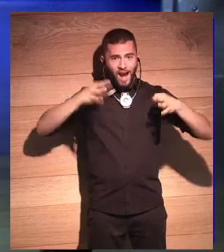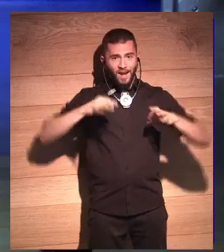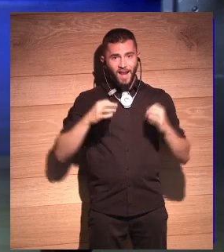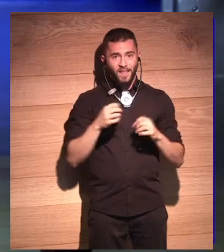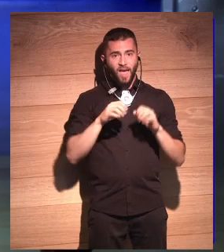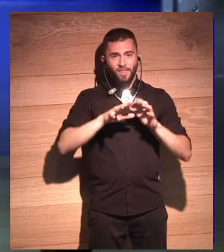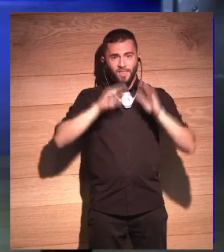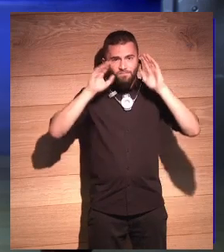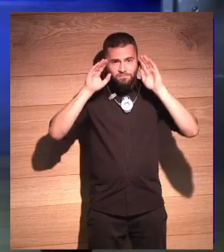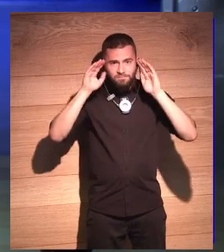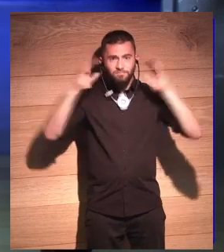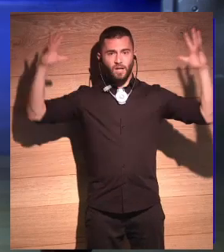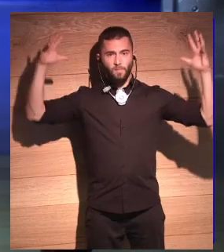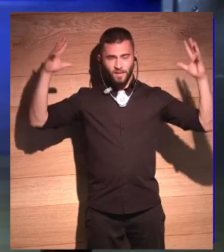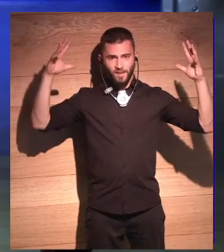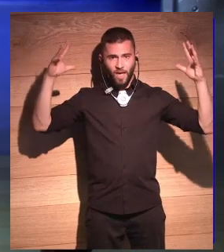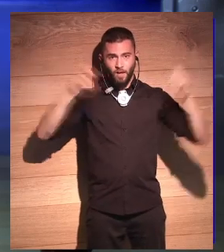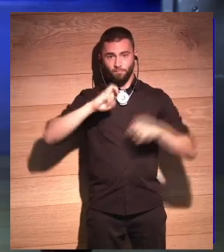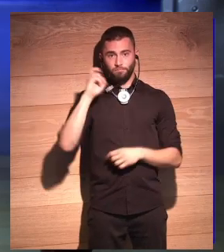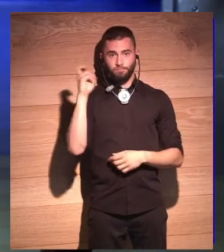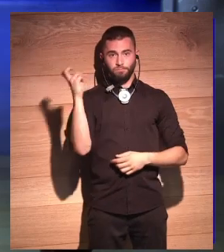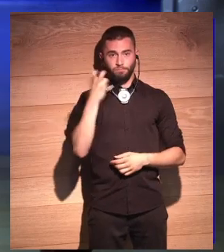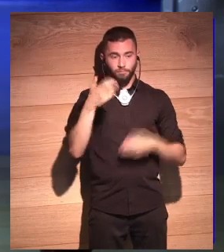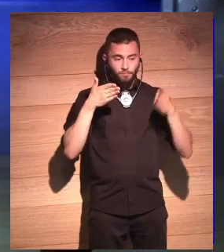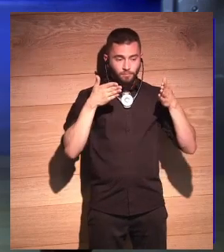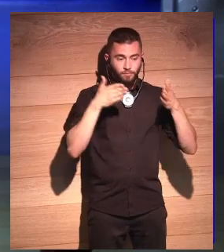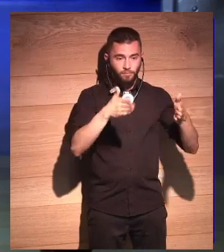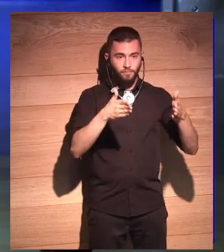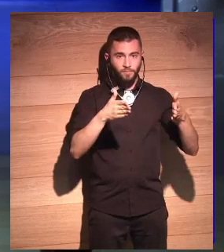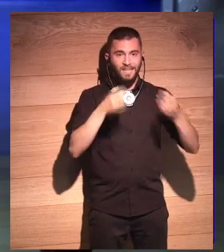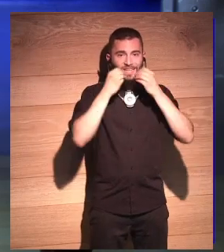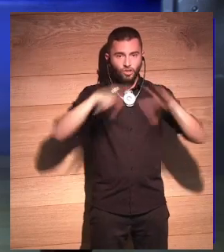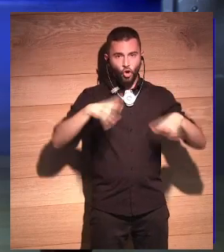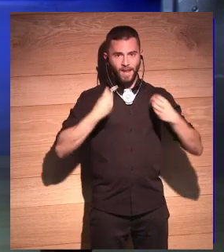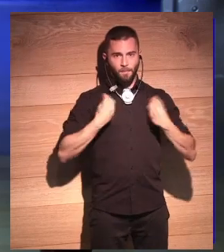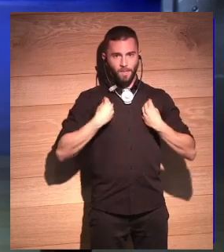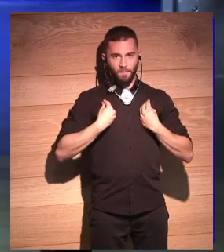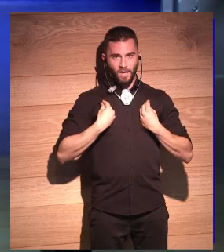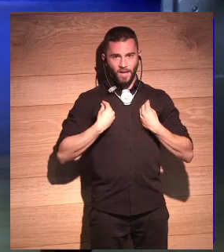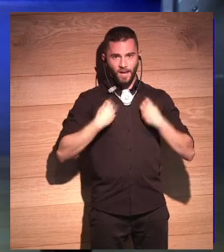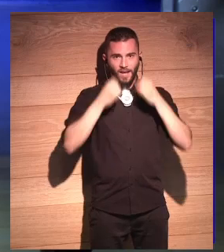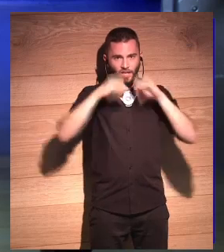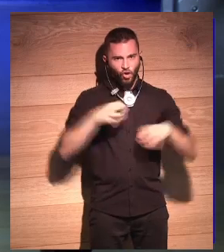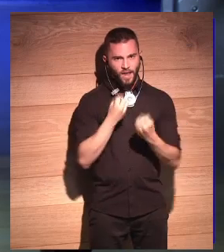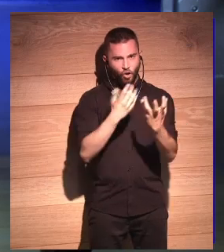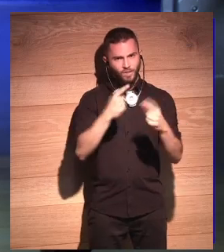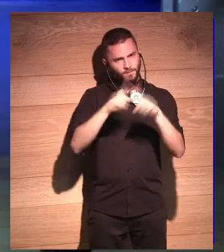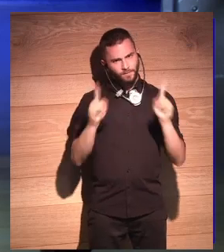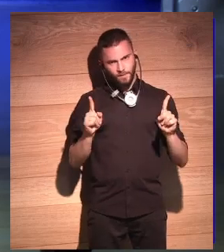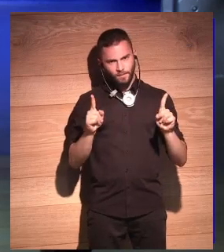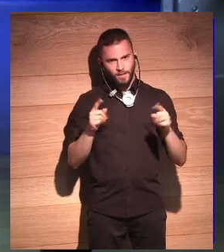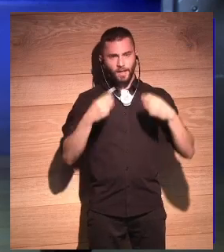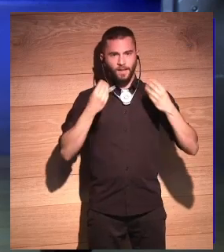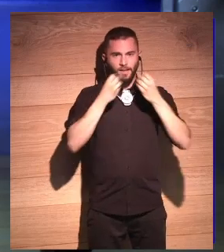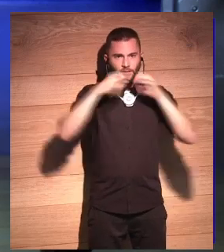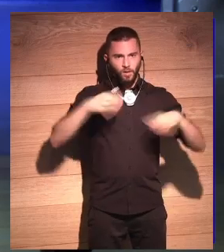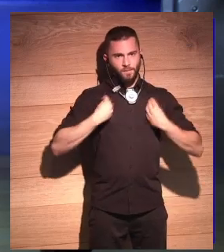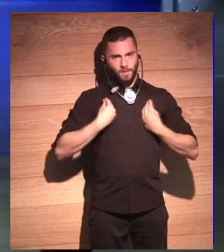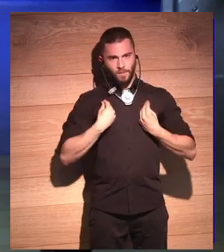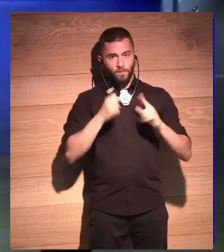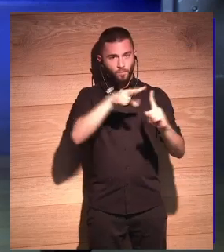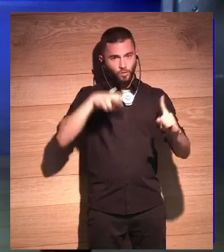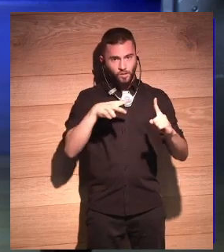technology, we like to talk about story living. You get your own point of view, your ability to interact, to affect the